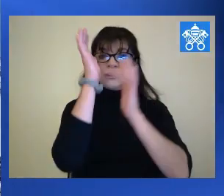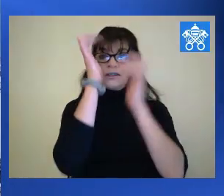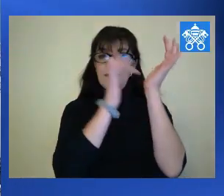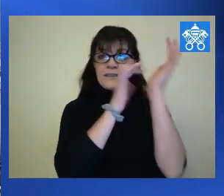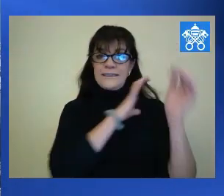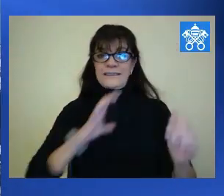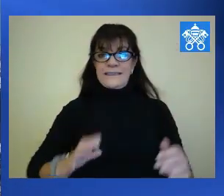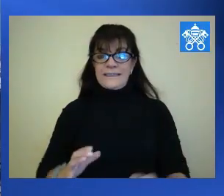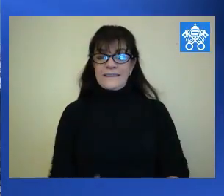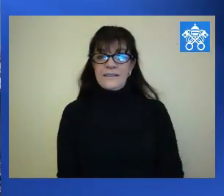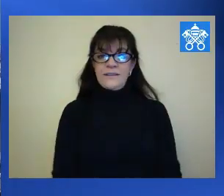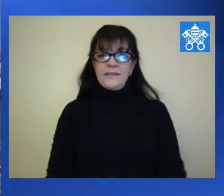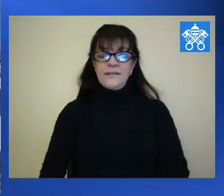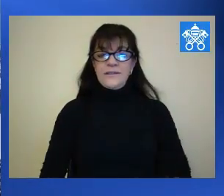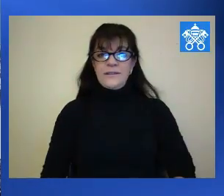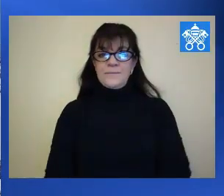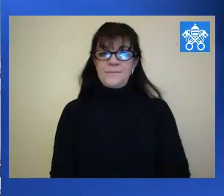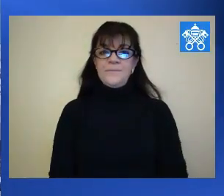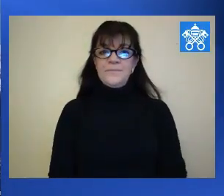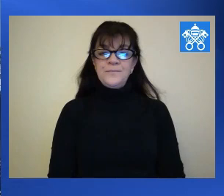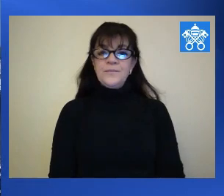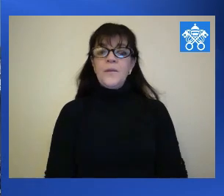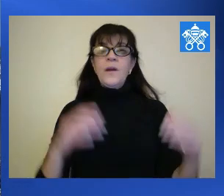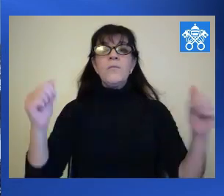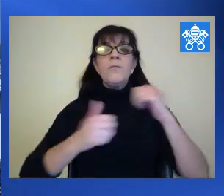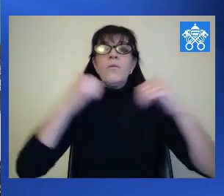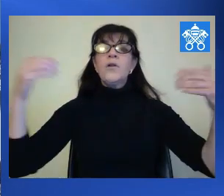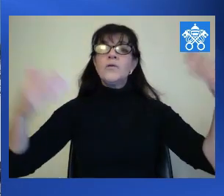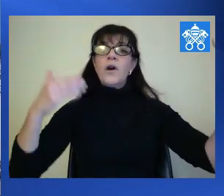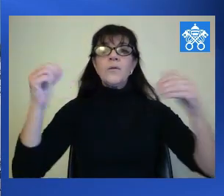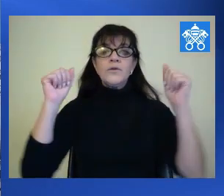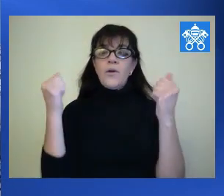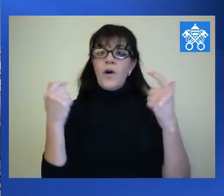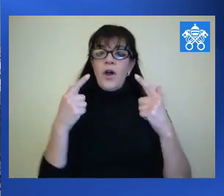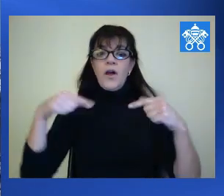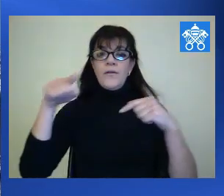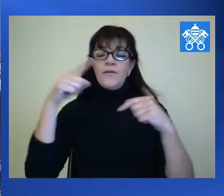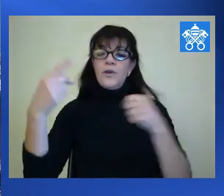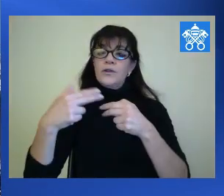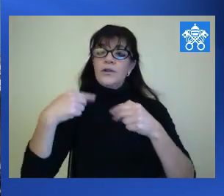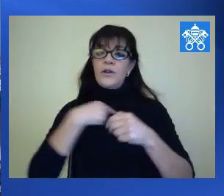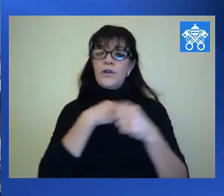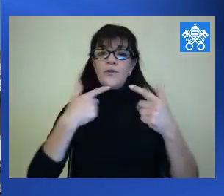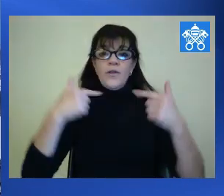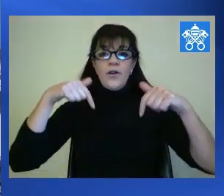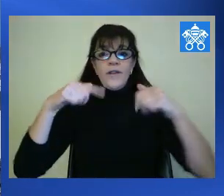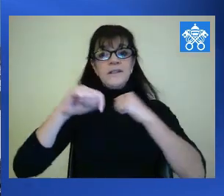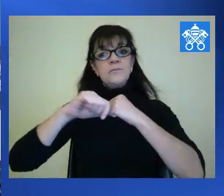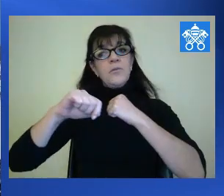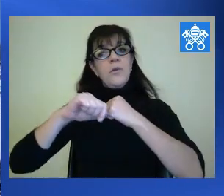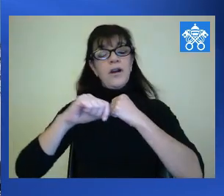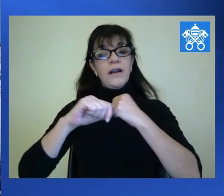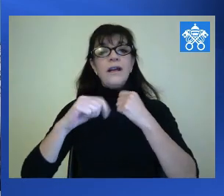Laudetur Jesus Christus. Praised be Jesus Christ. And a most warm welcome for all of you joining us for this